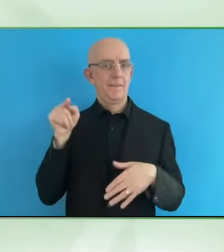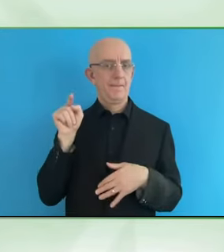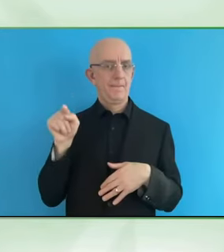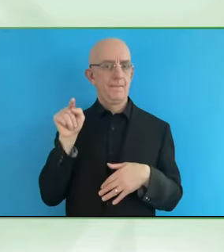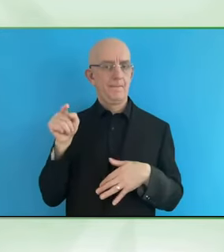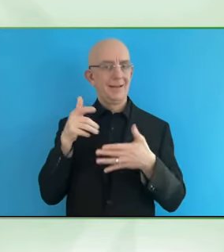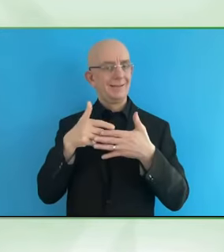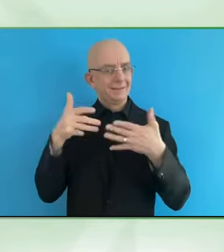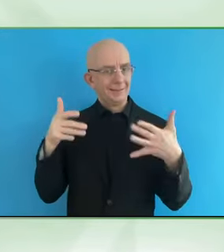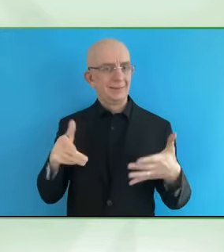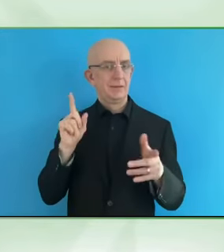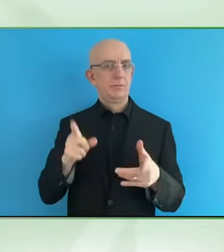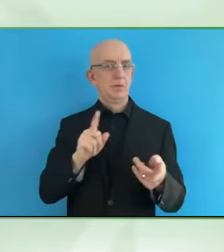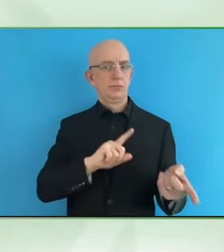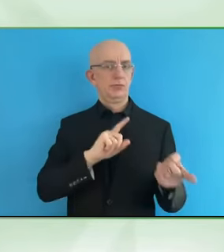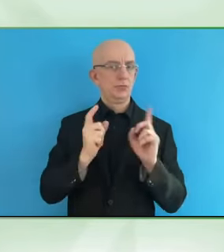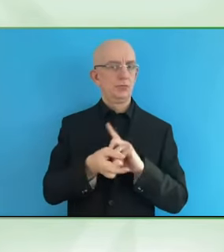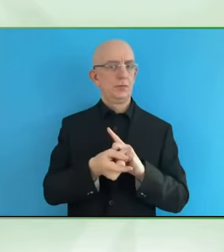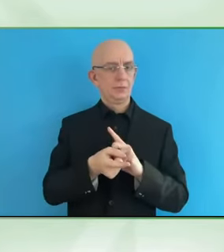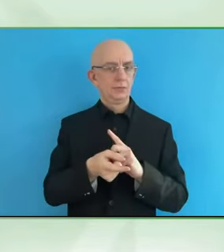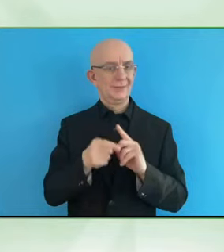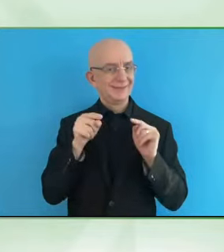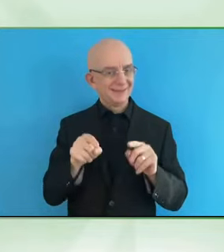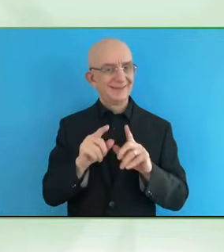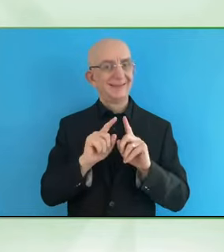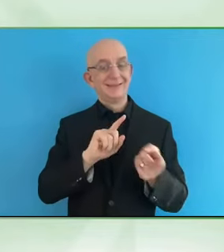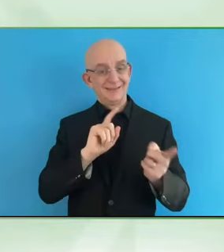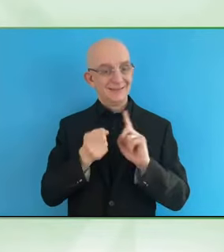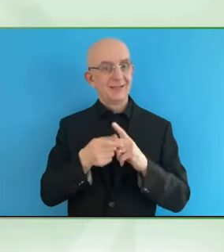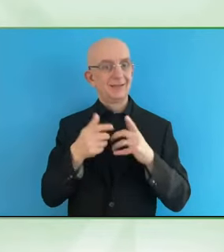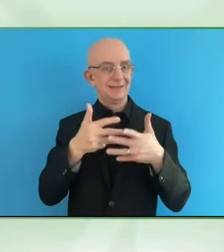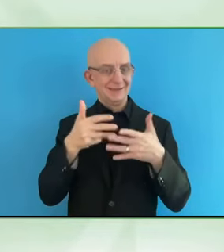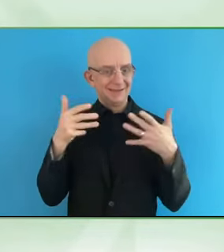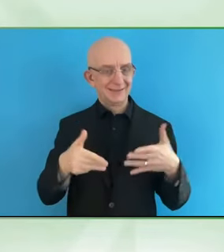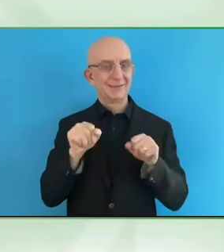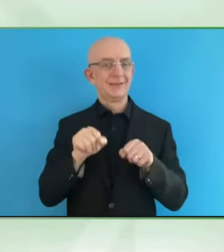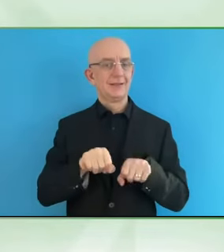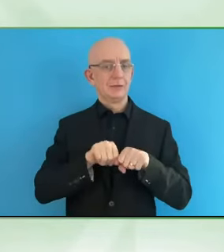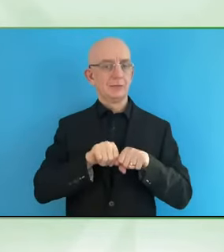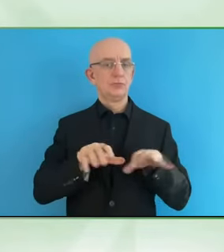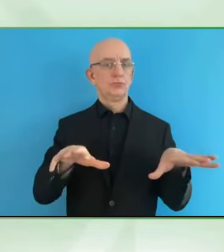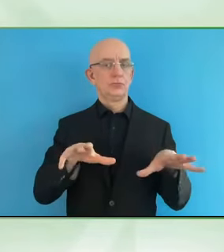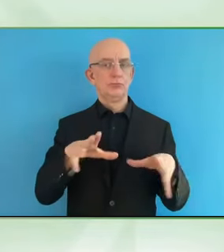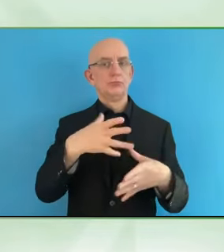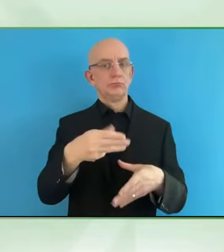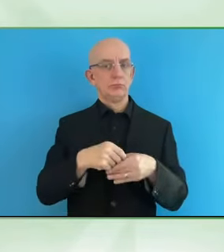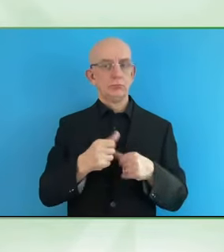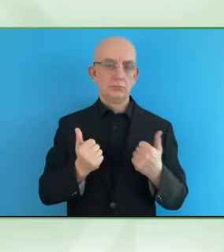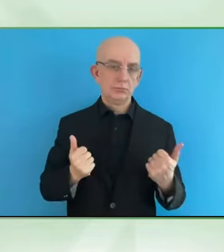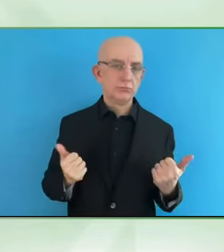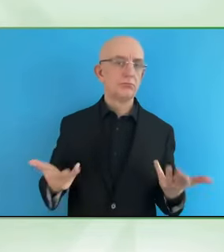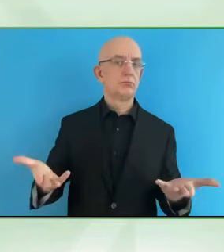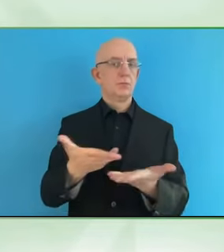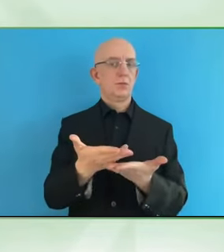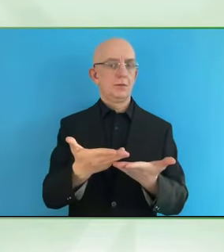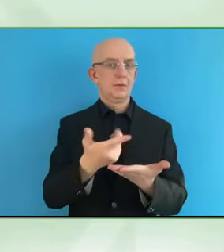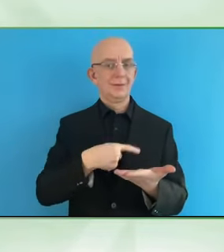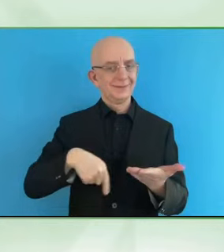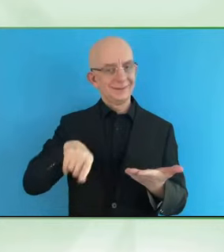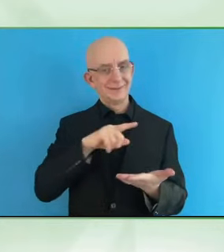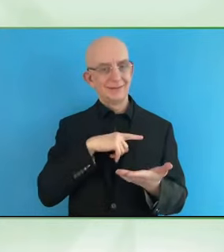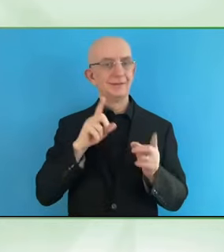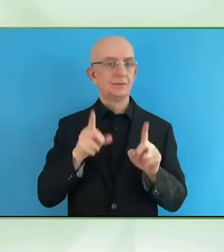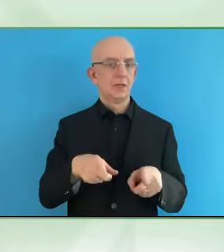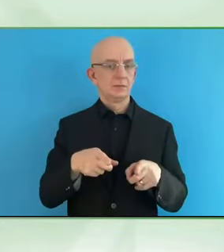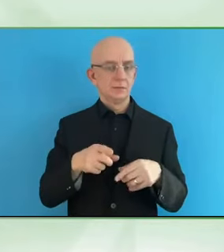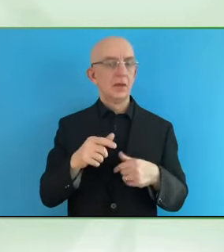So yes, we start with the definition of inclusion as it is in the UN Convention. And I think the common thread in what